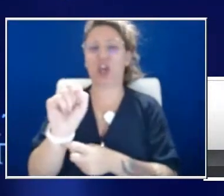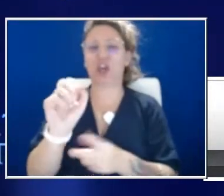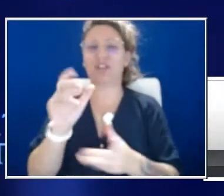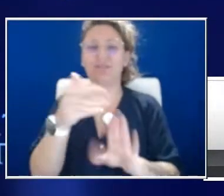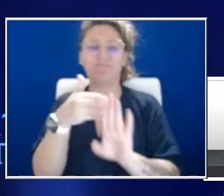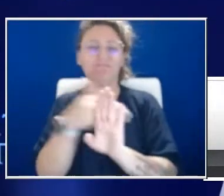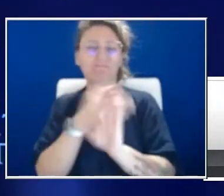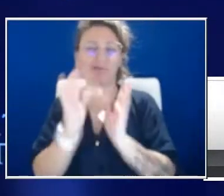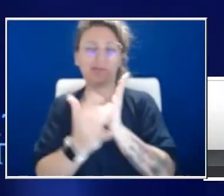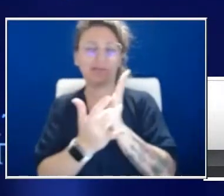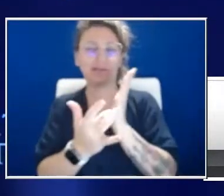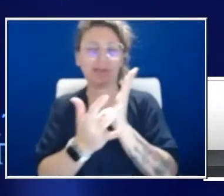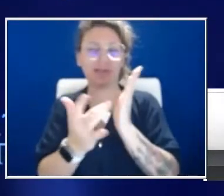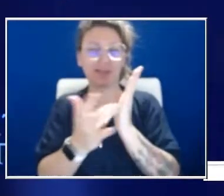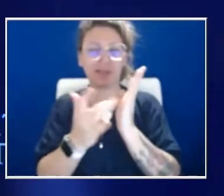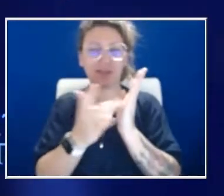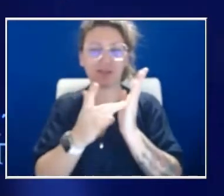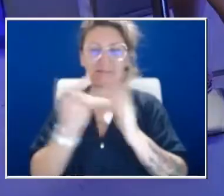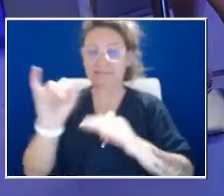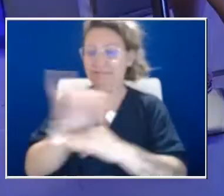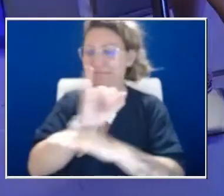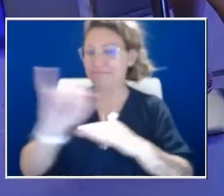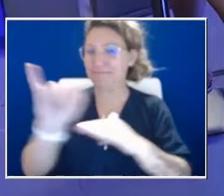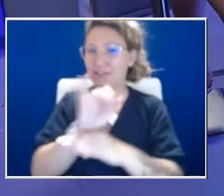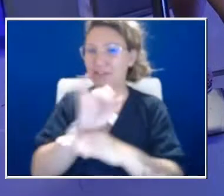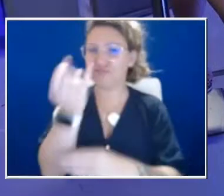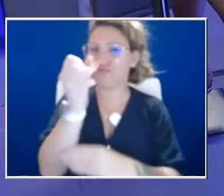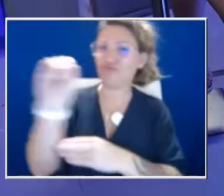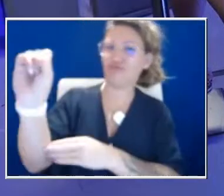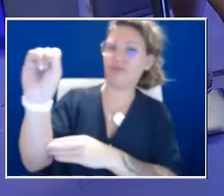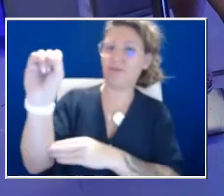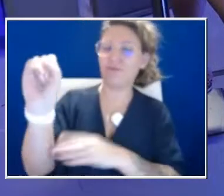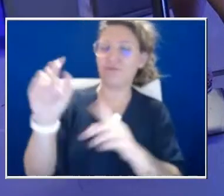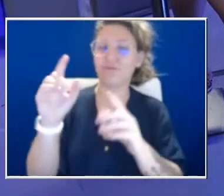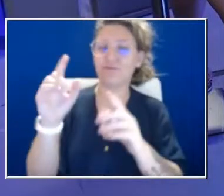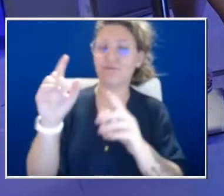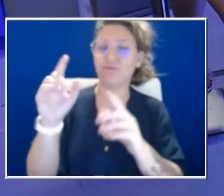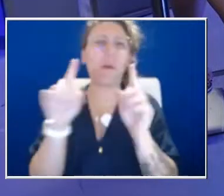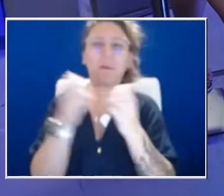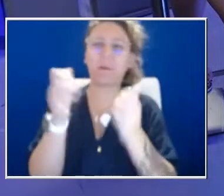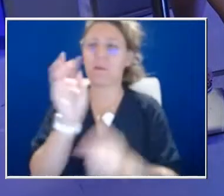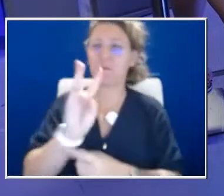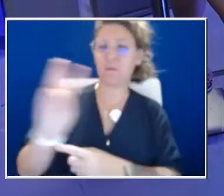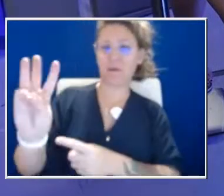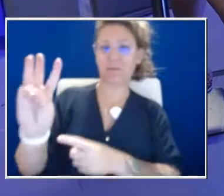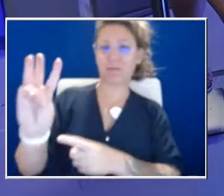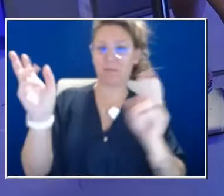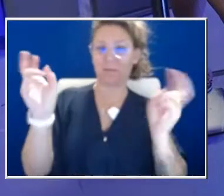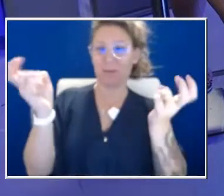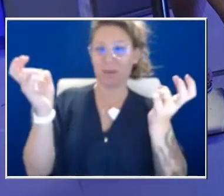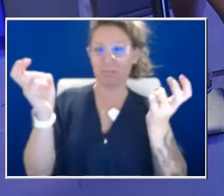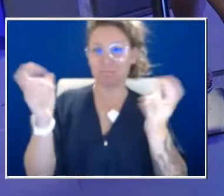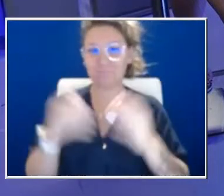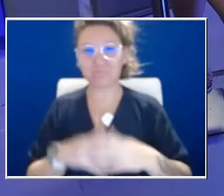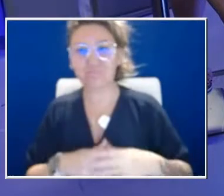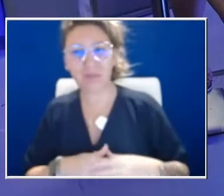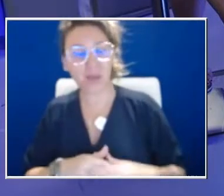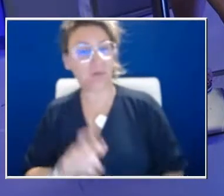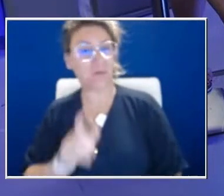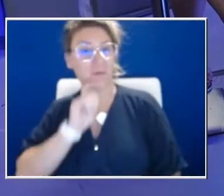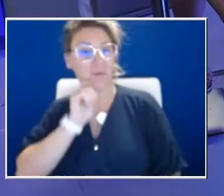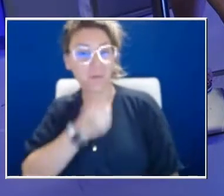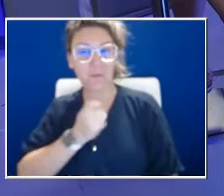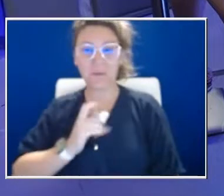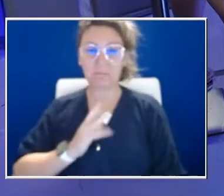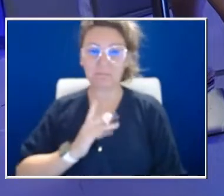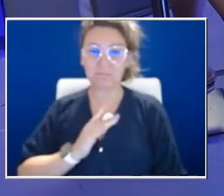like industrial revolution type, but like with a Western kick to it. There's like games like BioShock that are themed. Okay, very cool. Okay, and the reason I didn't